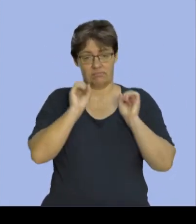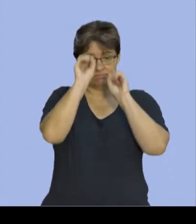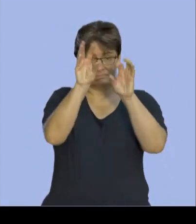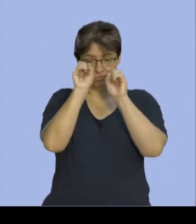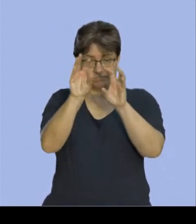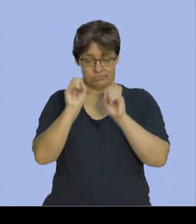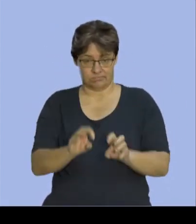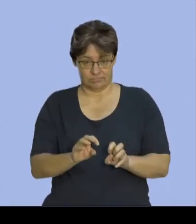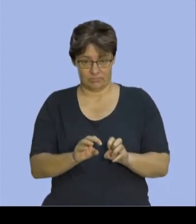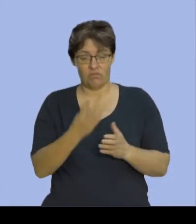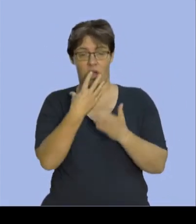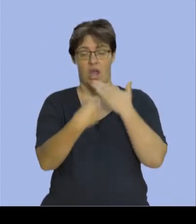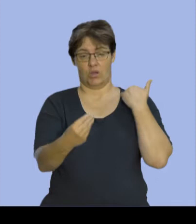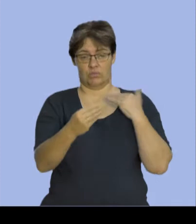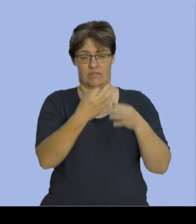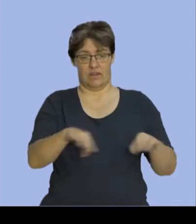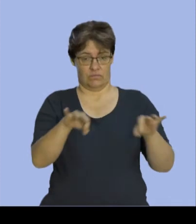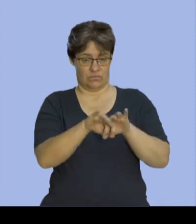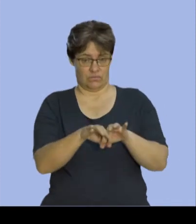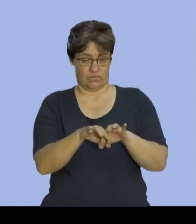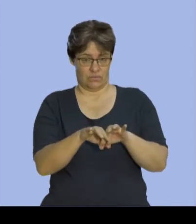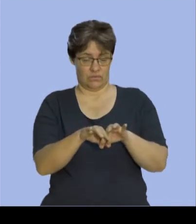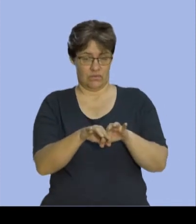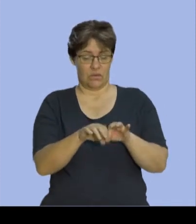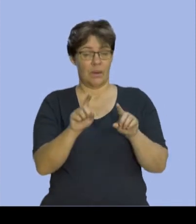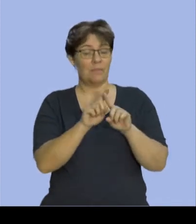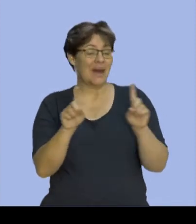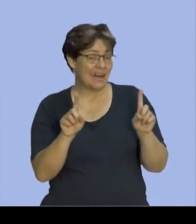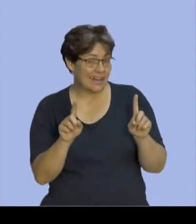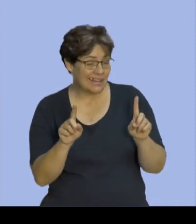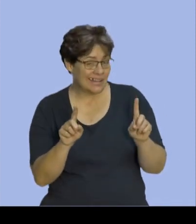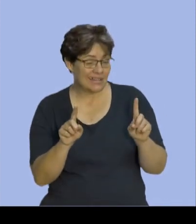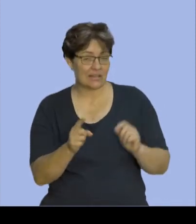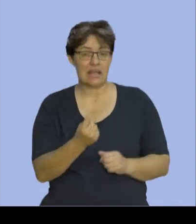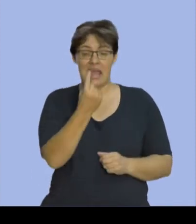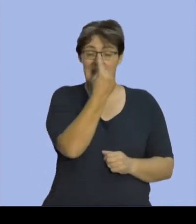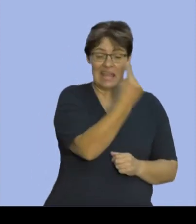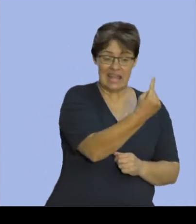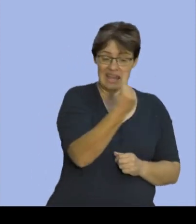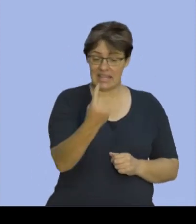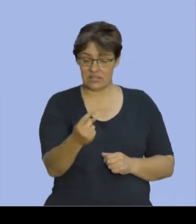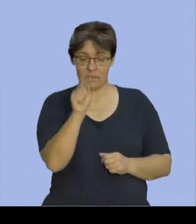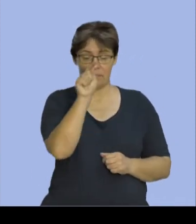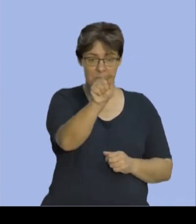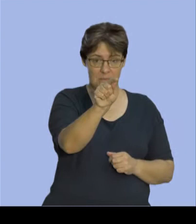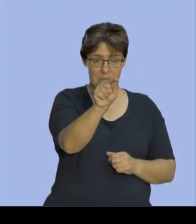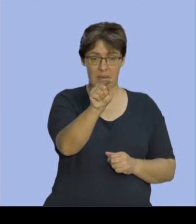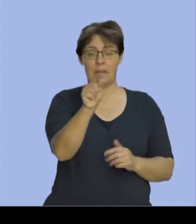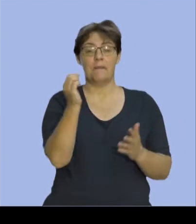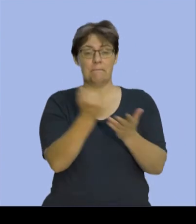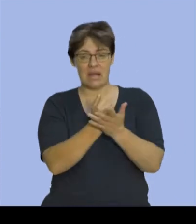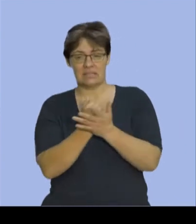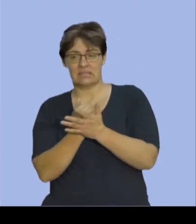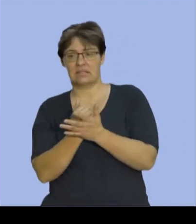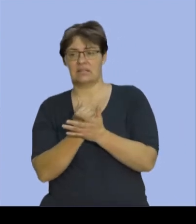values to output values. But the condition is that each input value must correspond